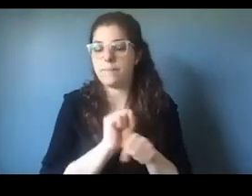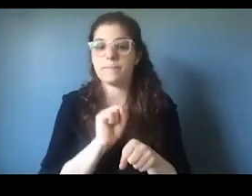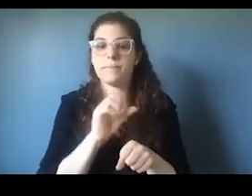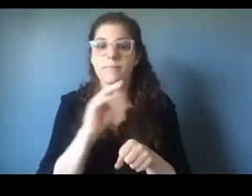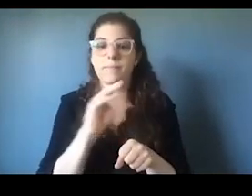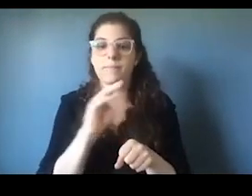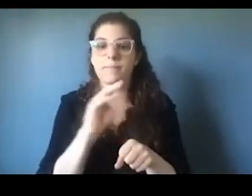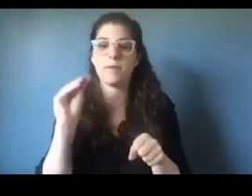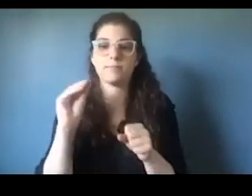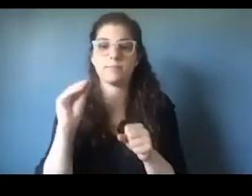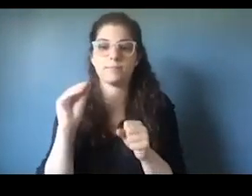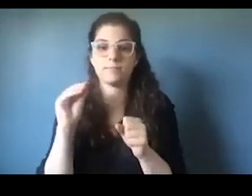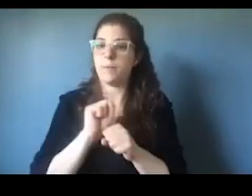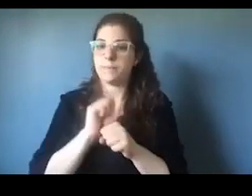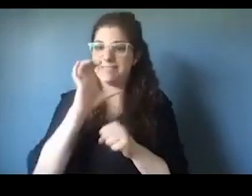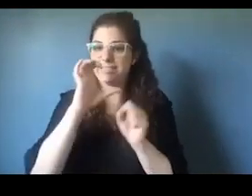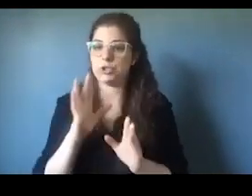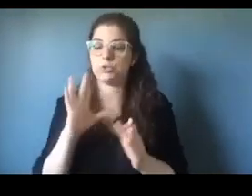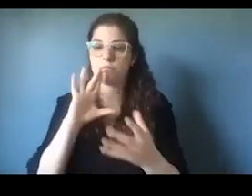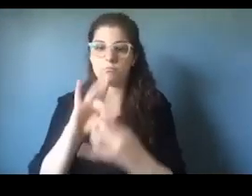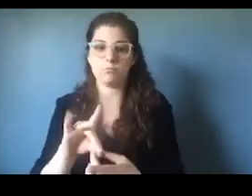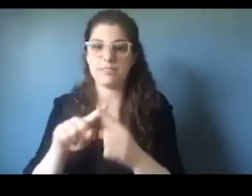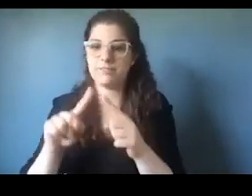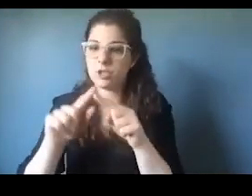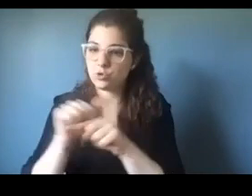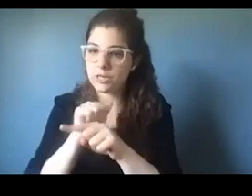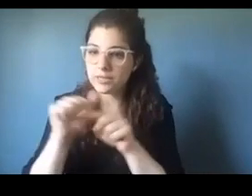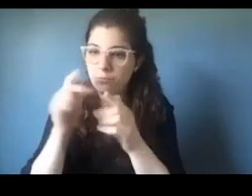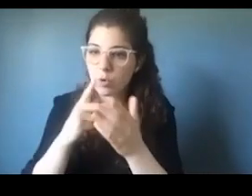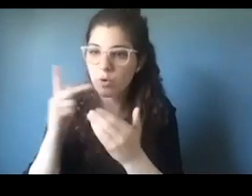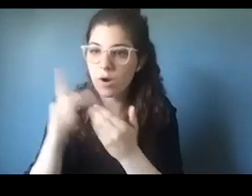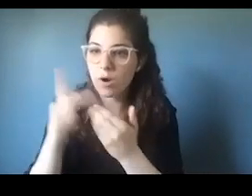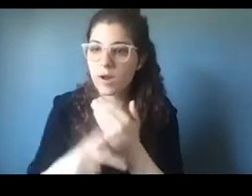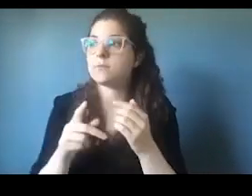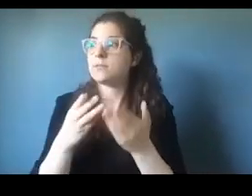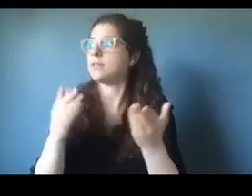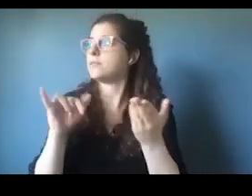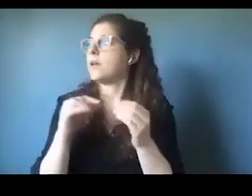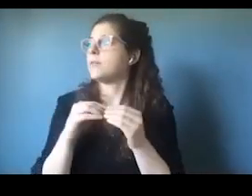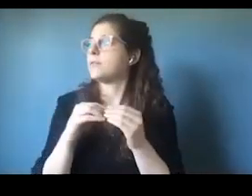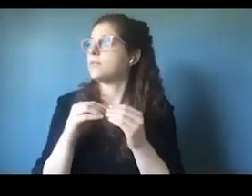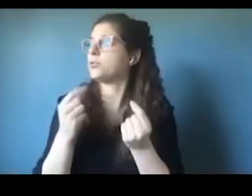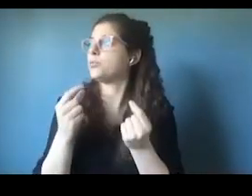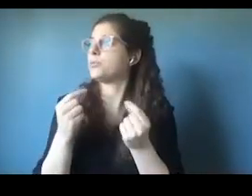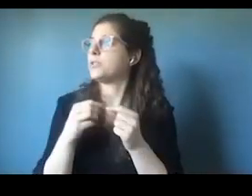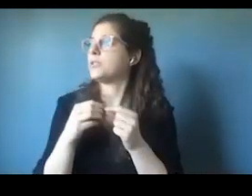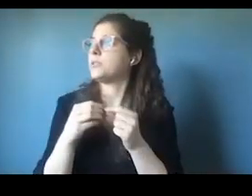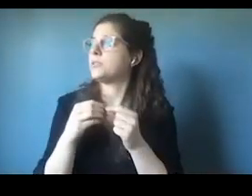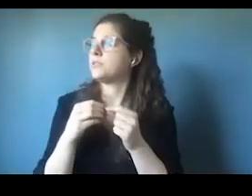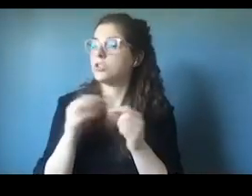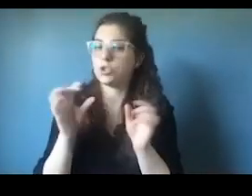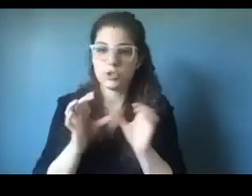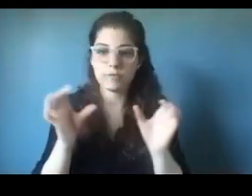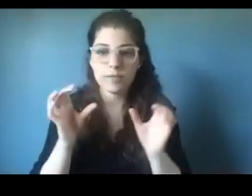Attaching job seekers to sectoral training programs, you know, things like doing certificate